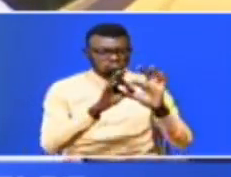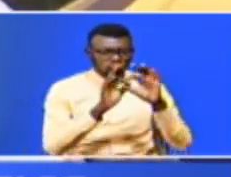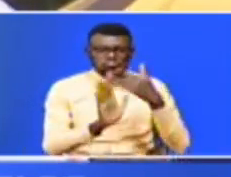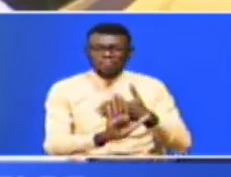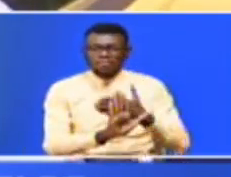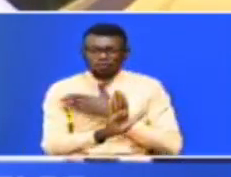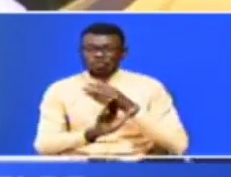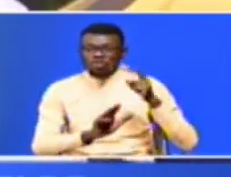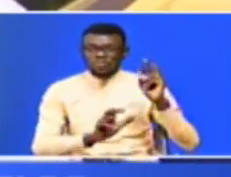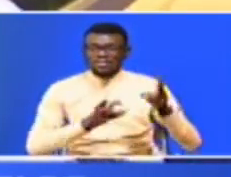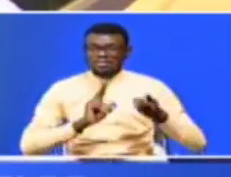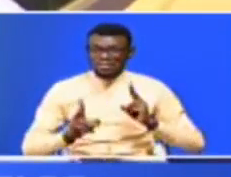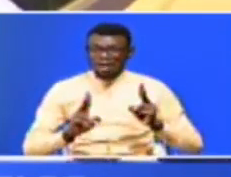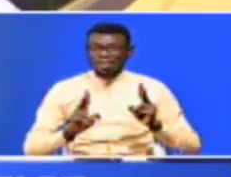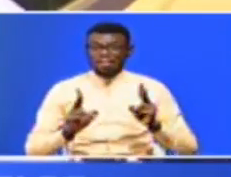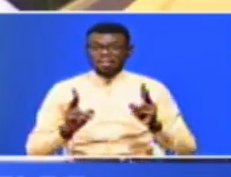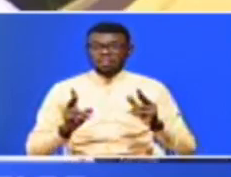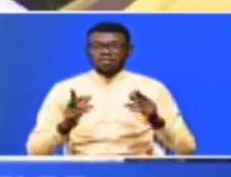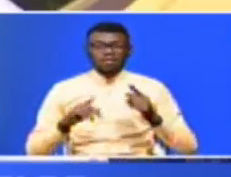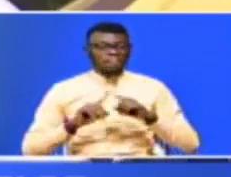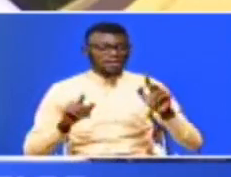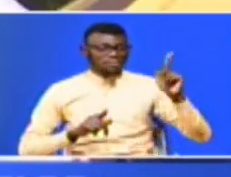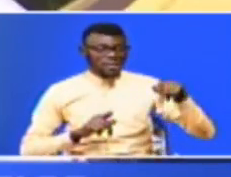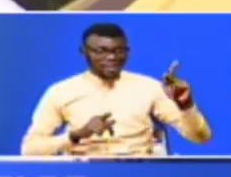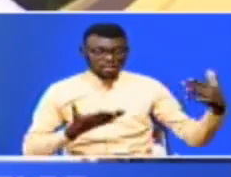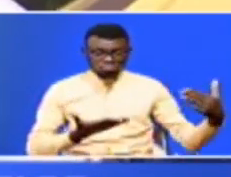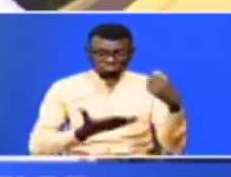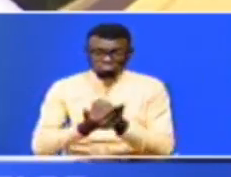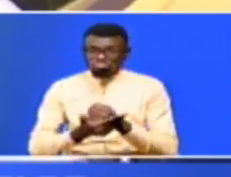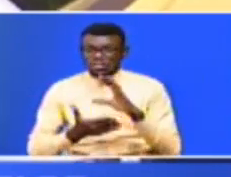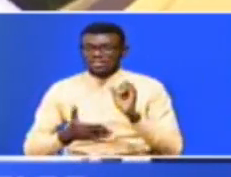2022 general elections, could having Peter Kenneth in the cabinet